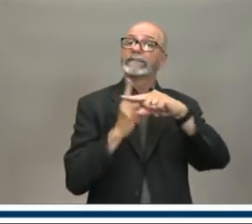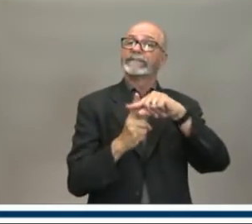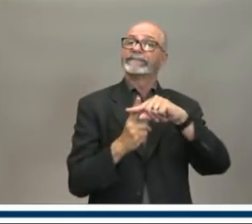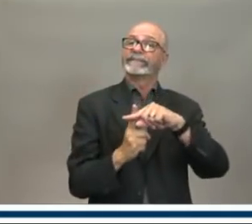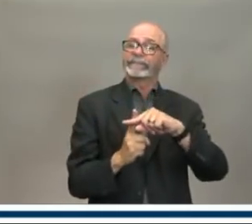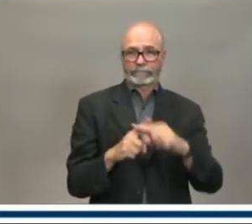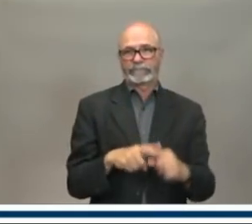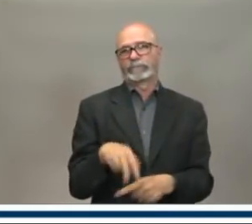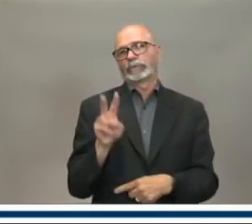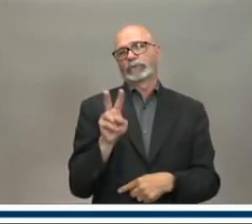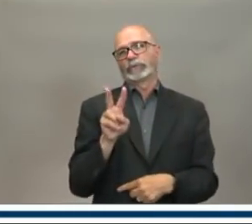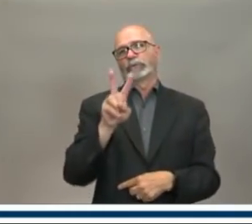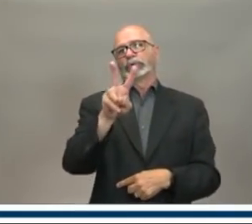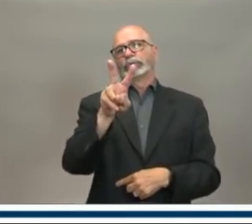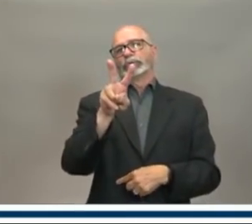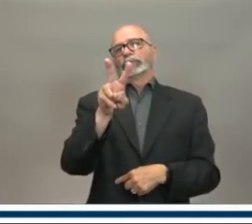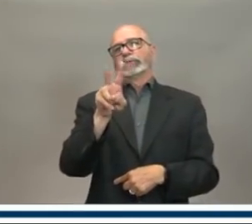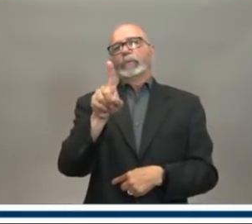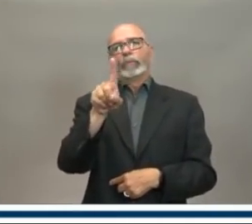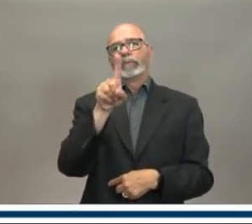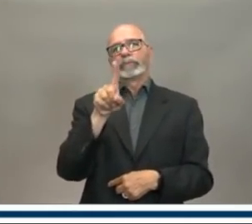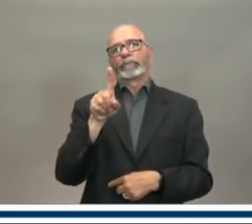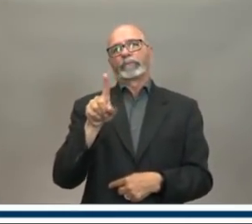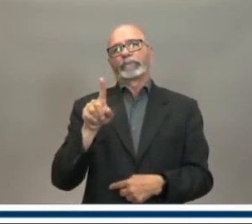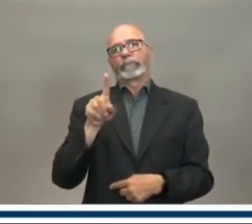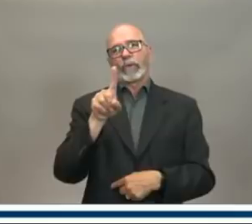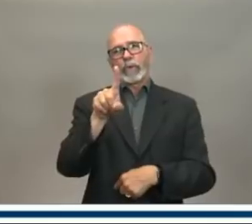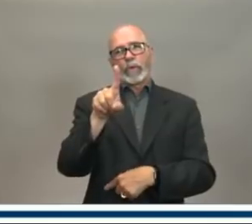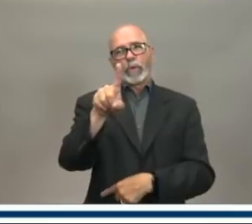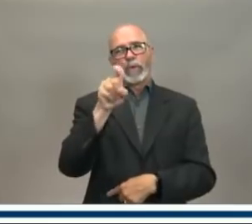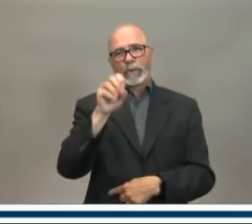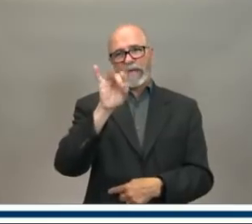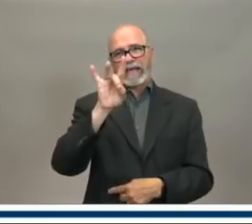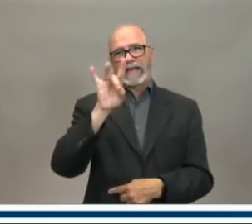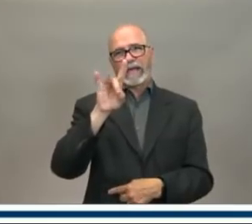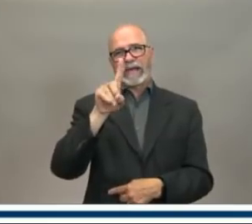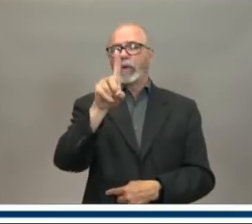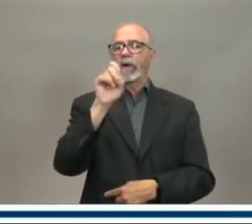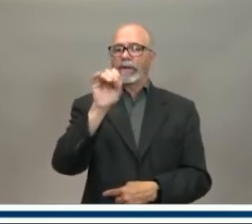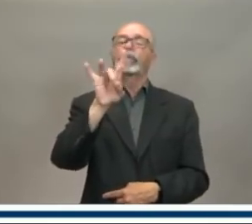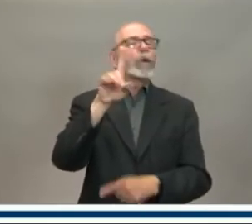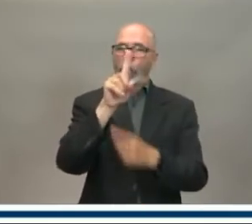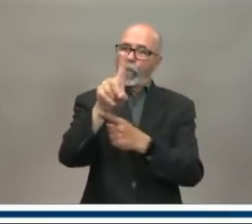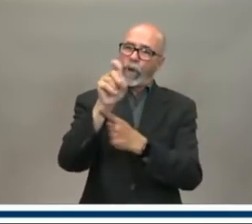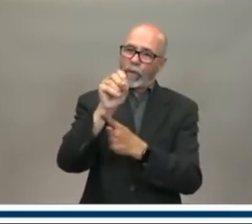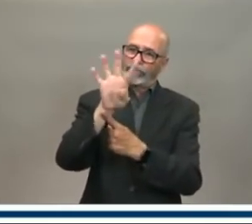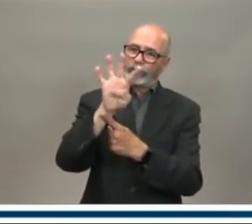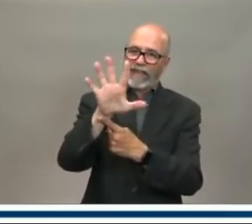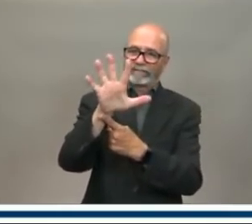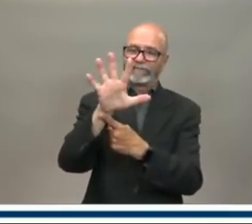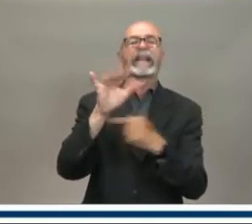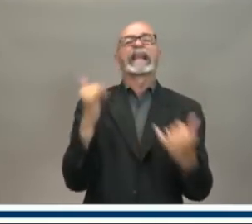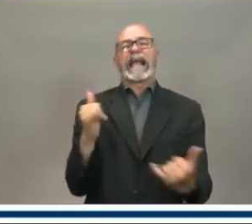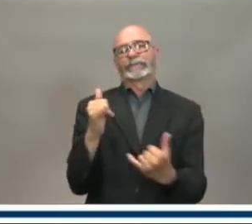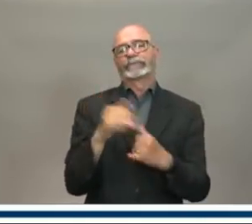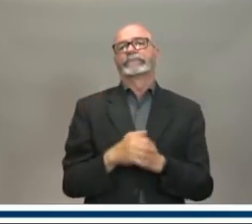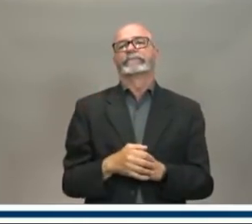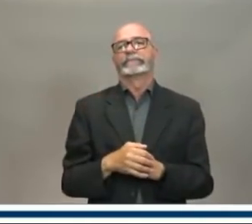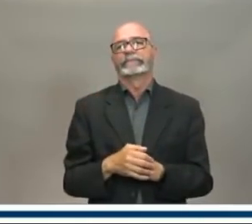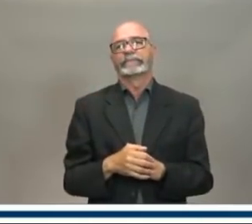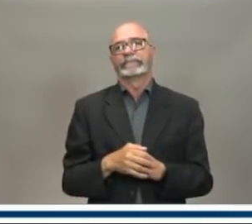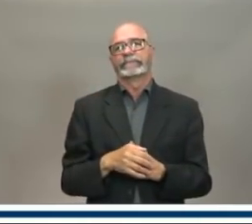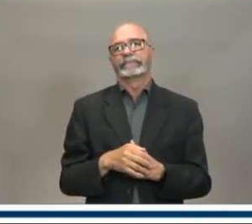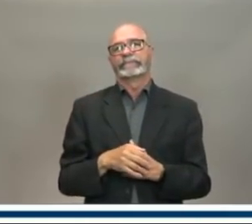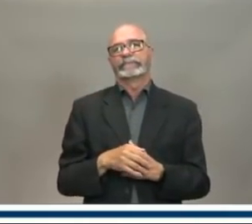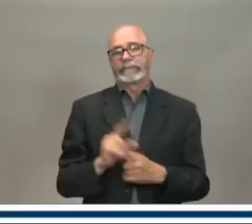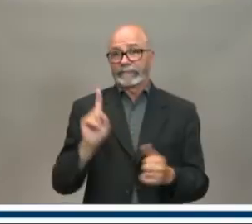1,045. This new case is associated with the outbreak in Northwood. And so for the first time, we